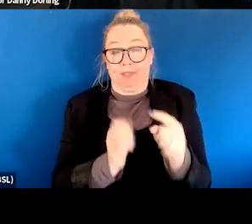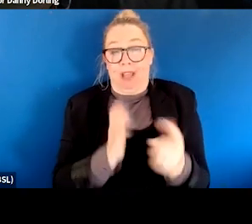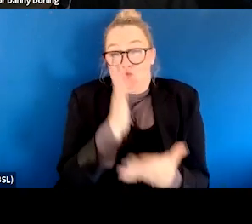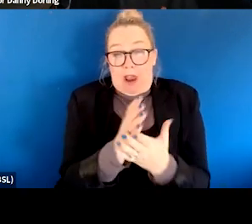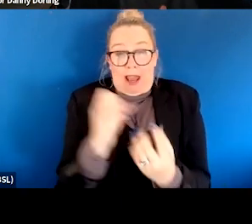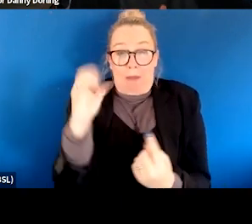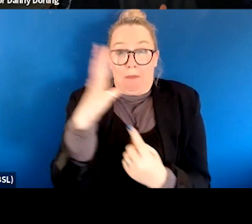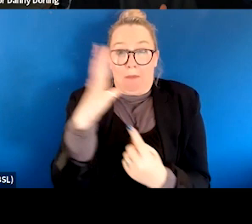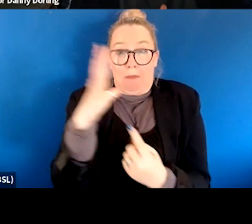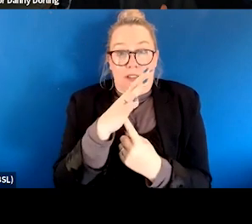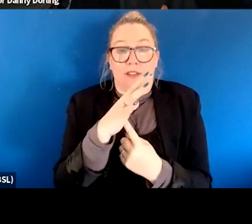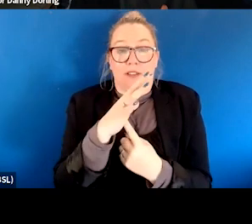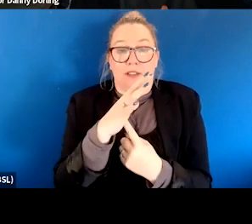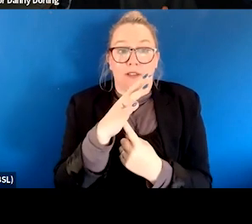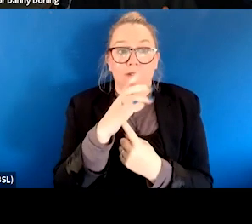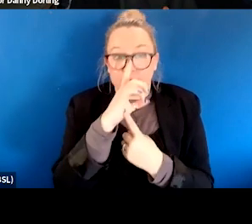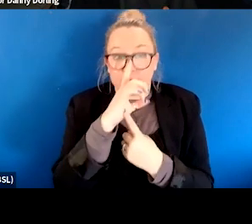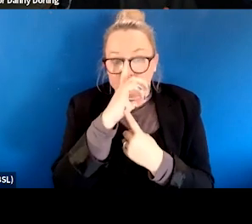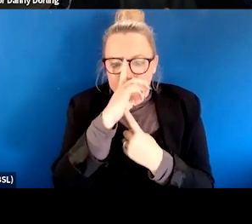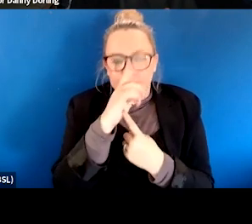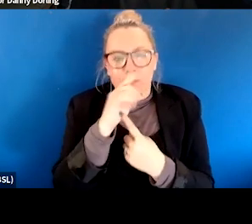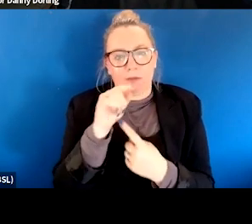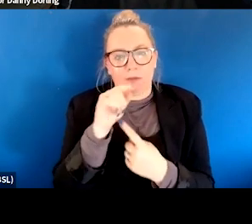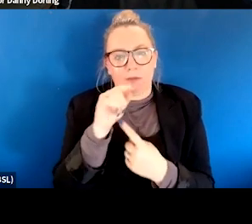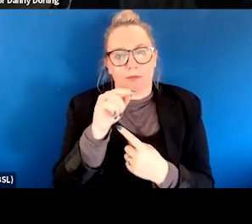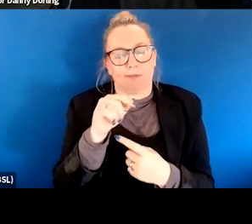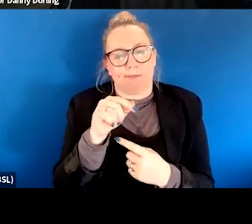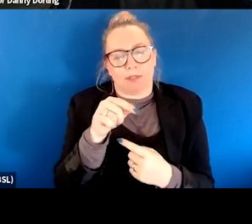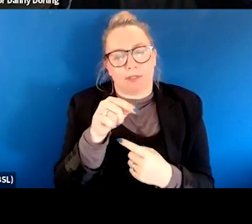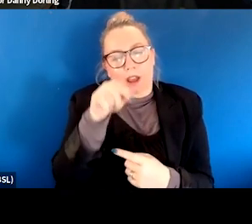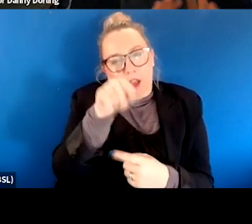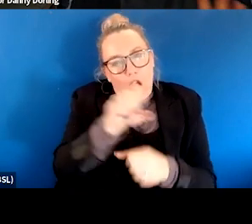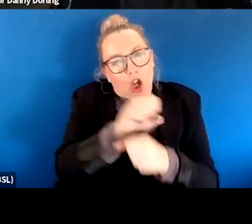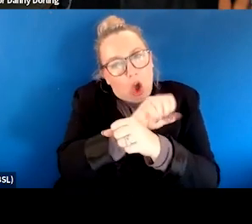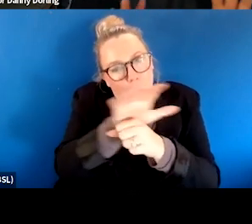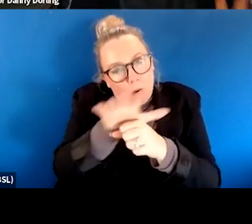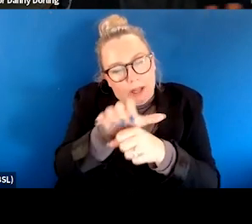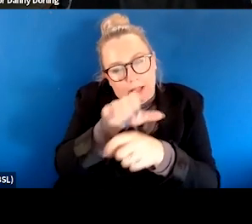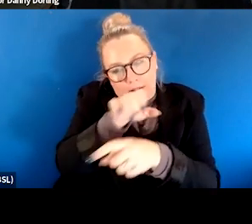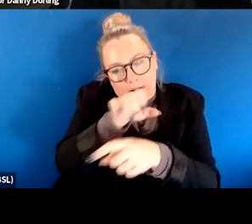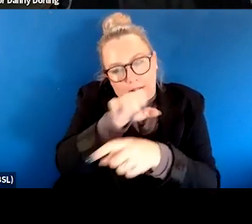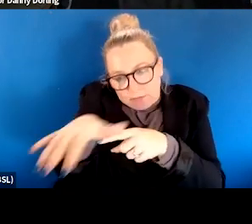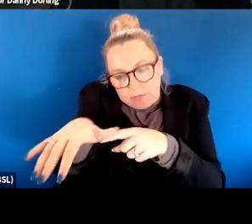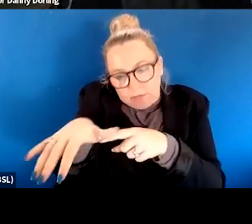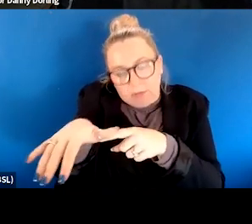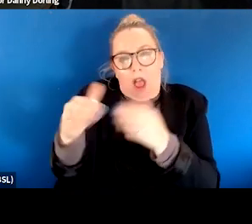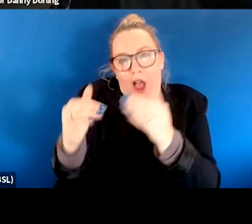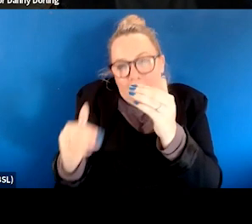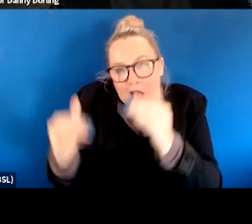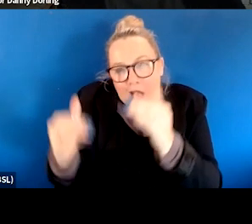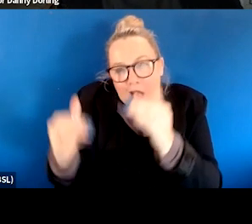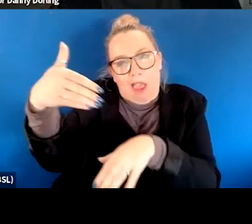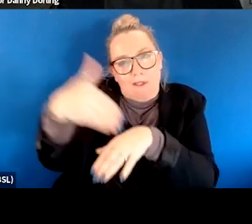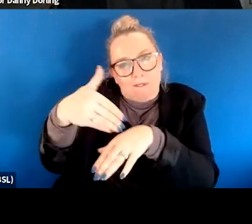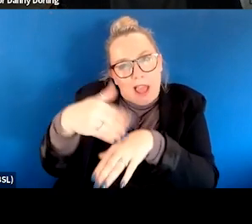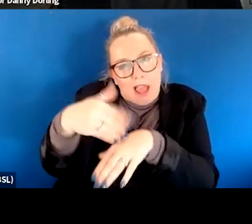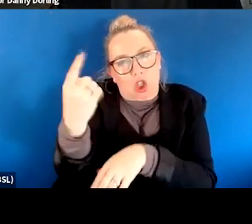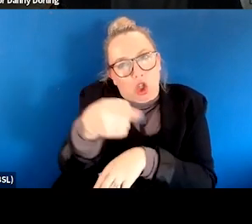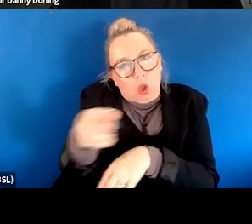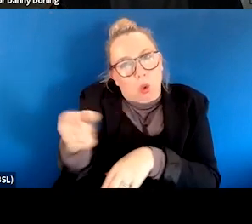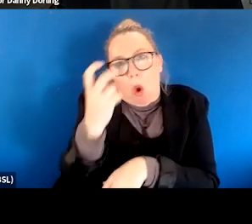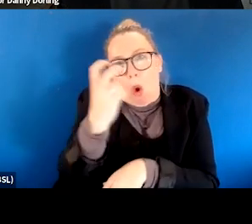how much more this affected elderly people than young people, at least in the most severe way, severe illness and death.